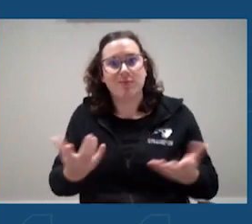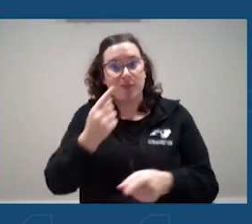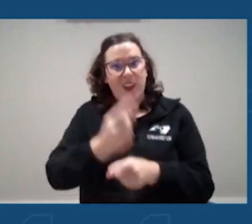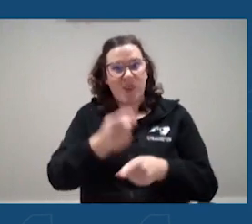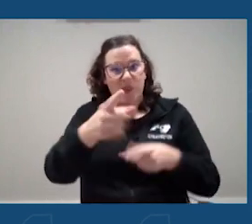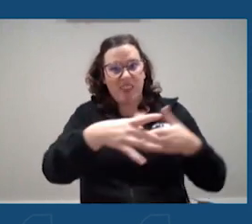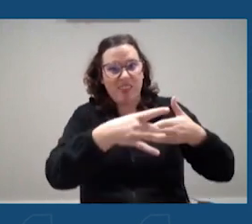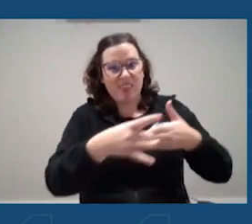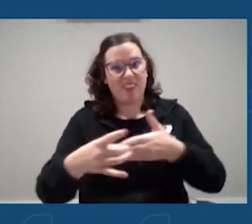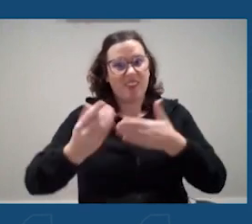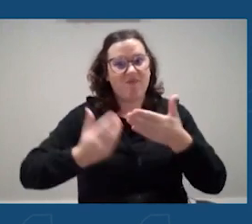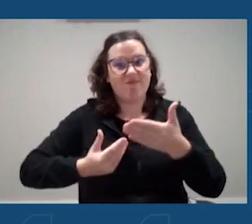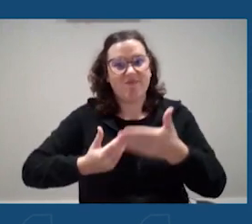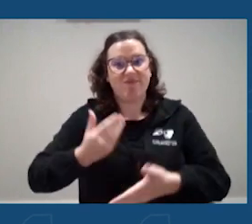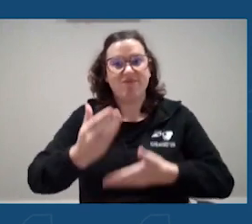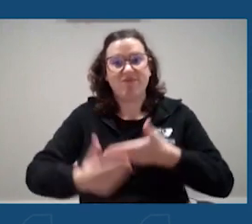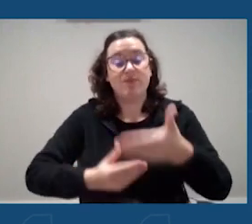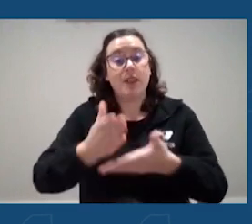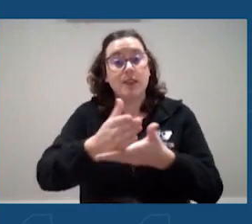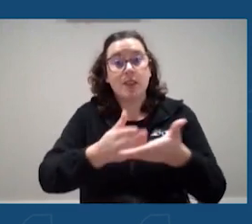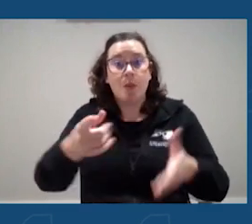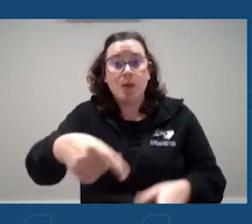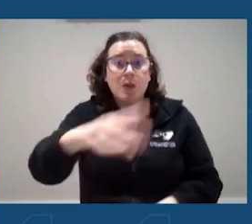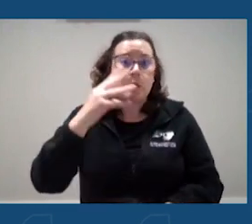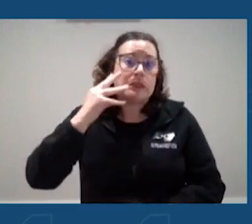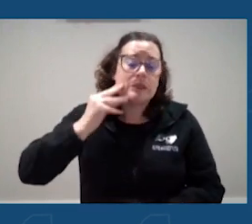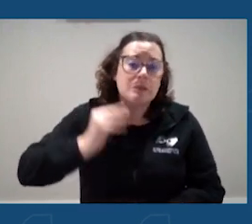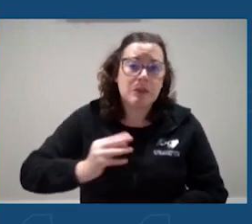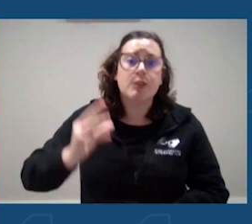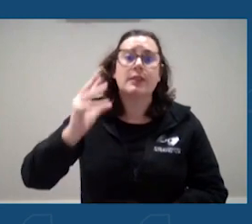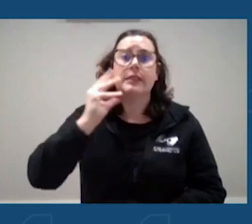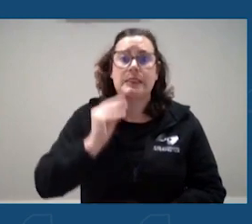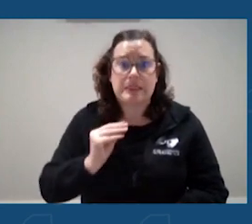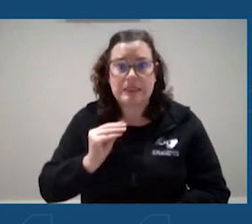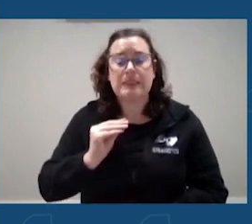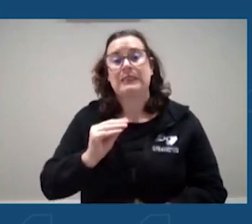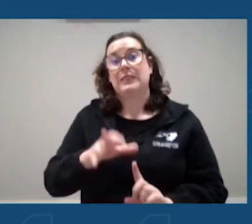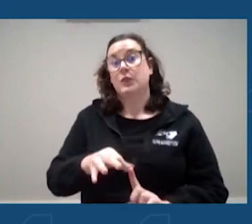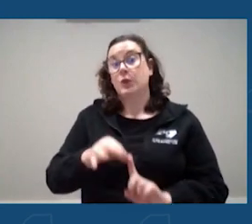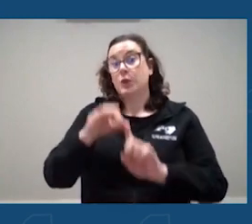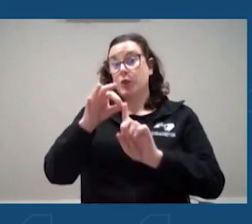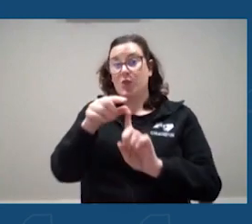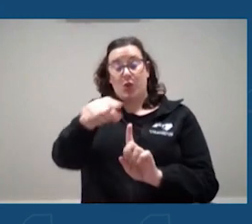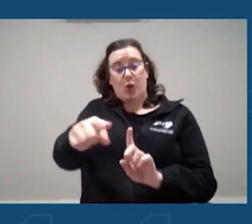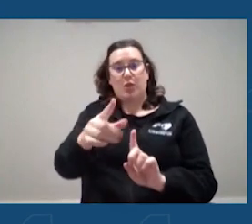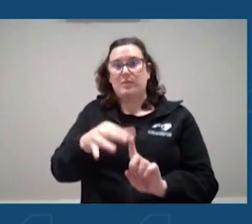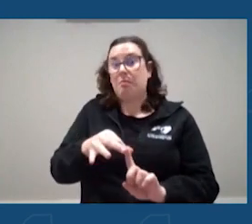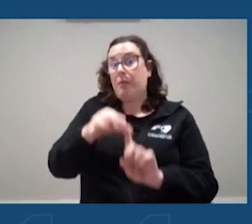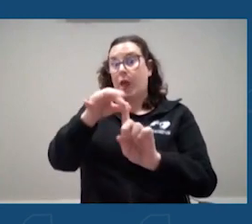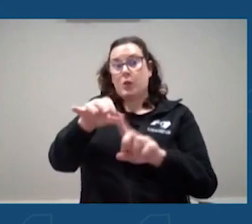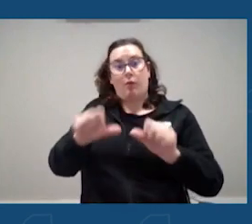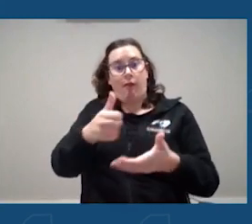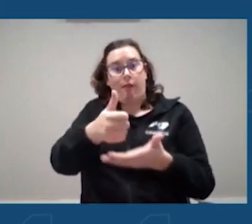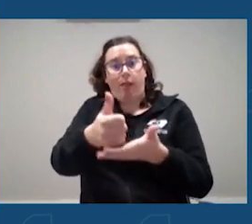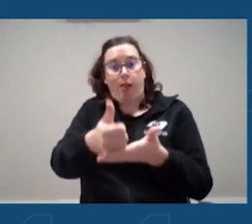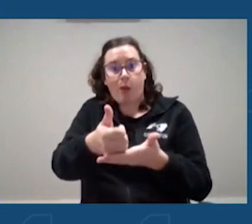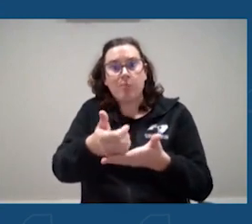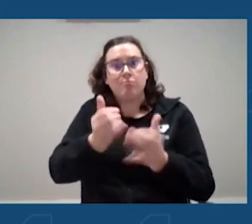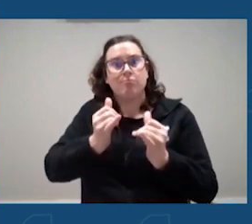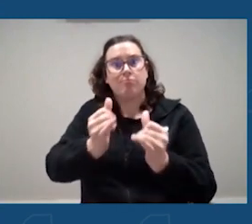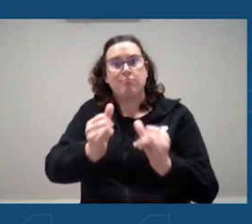so some of you have lived the experience. You're uniquely situated to be able to help people. But what at the bottom line is you're